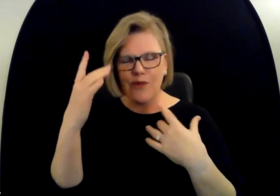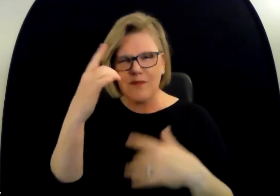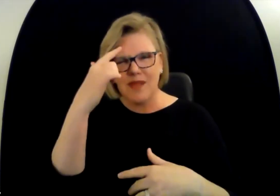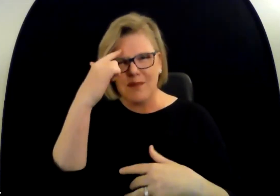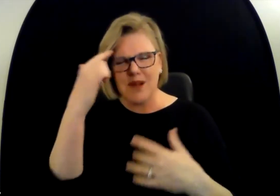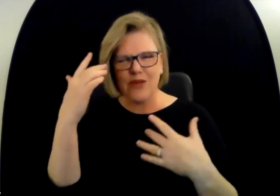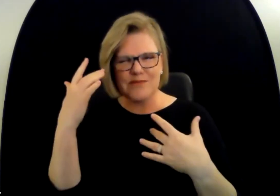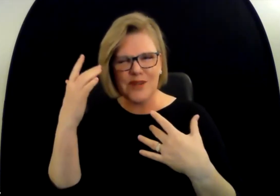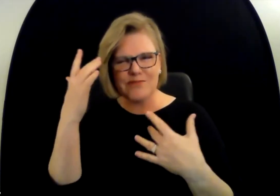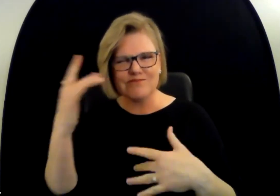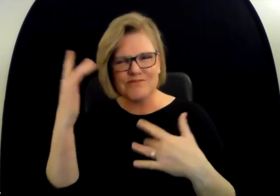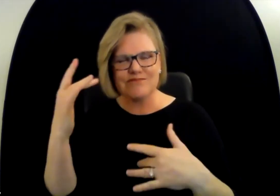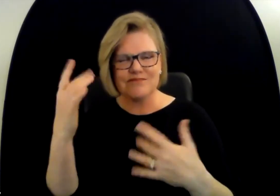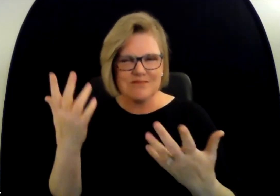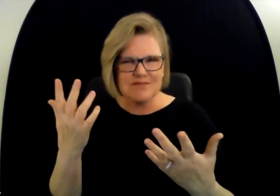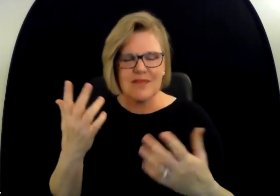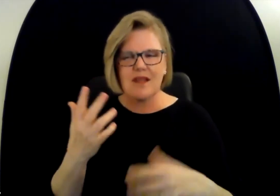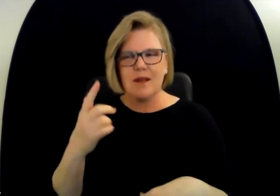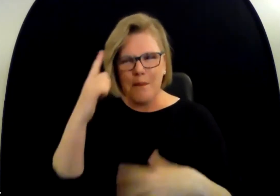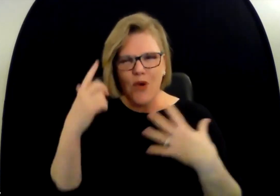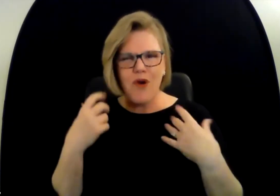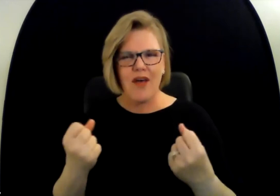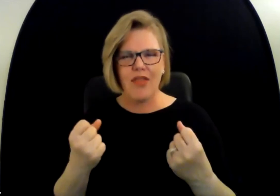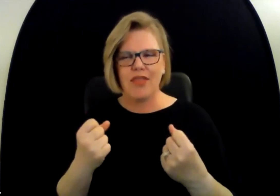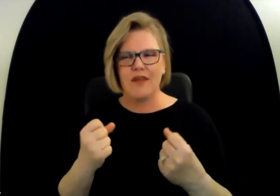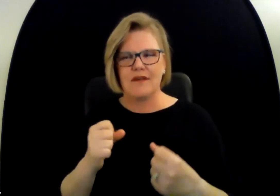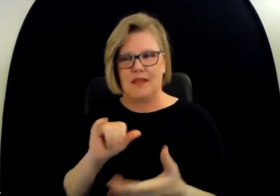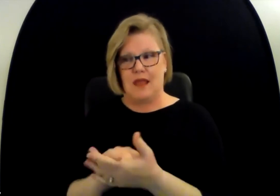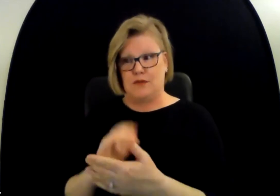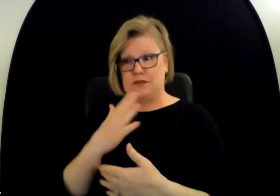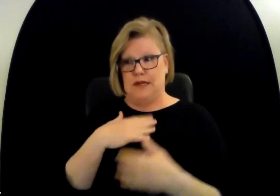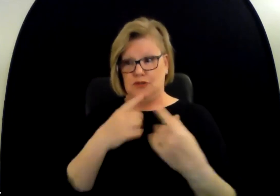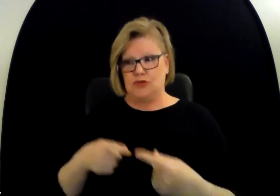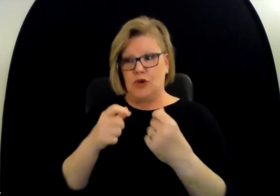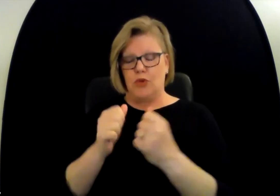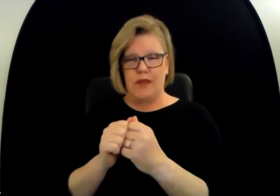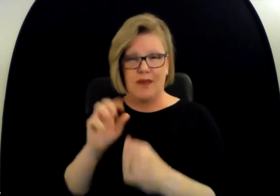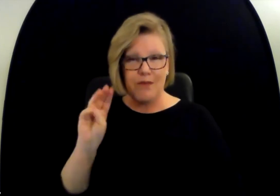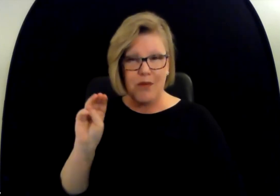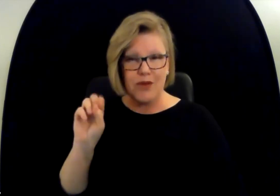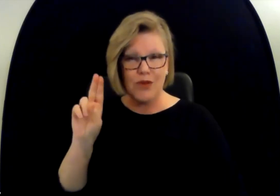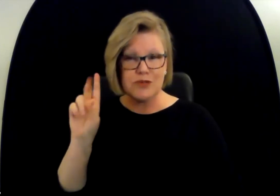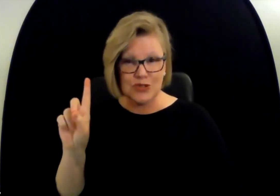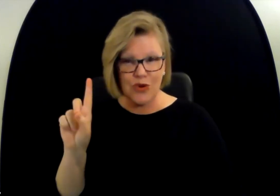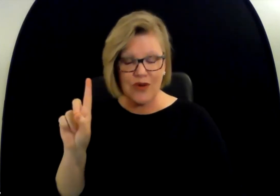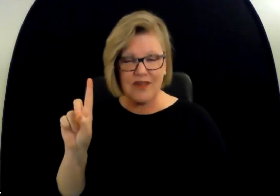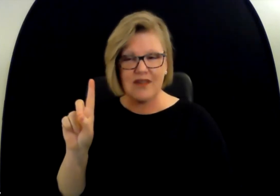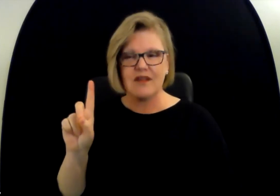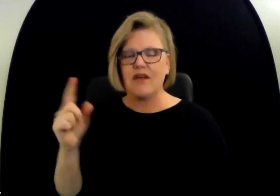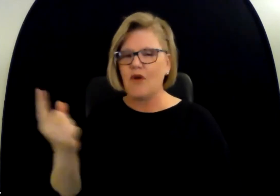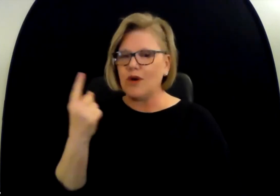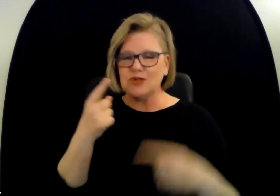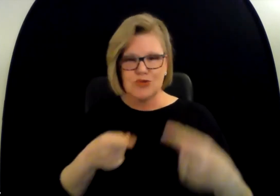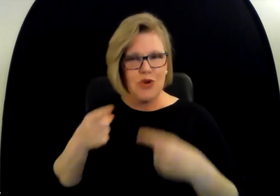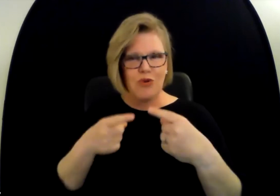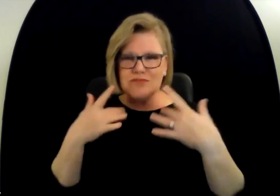Because the mental health is what led my struggle with opioid use disorder. So I've always struggled with depression and